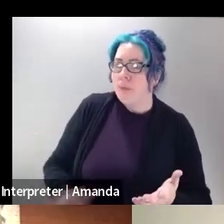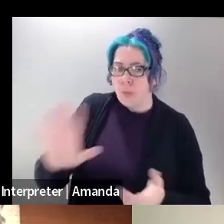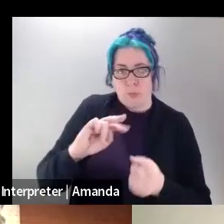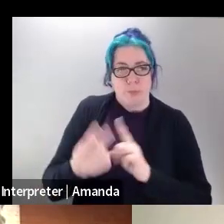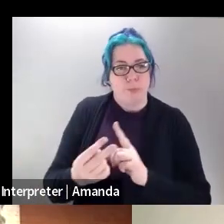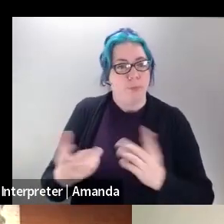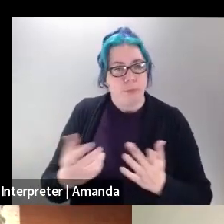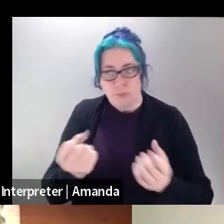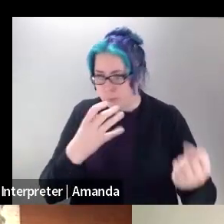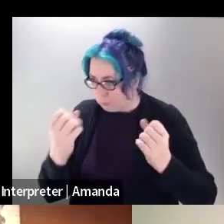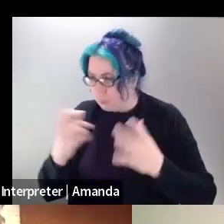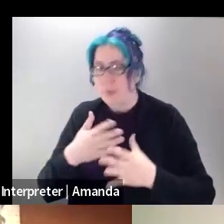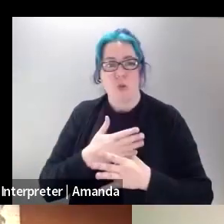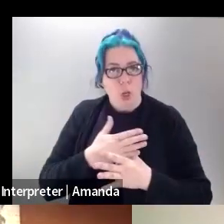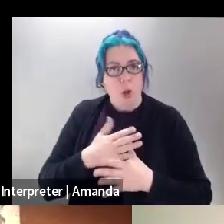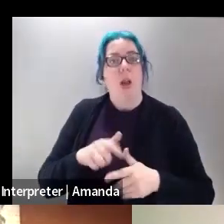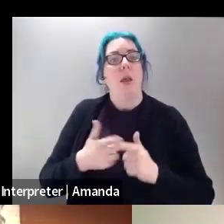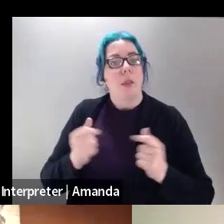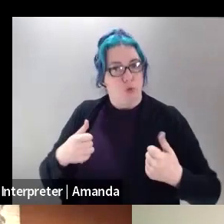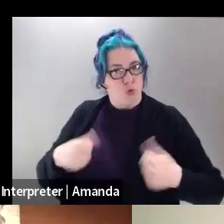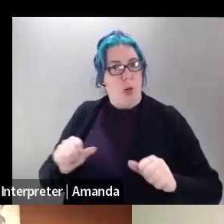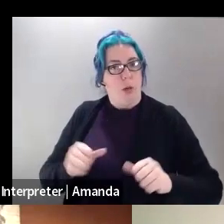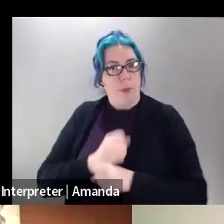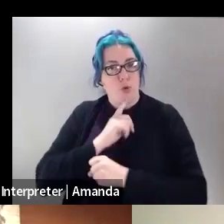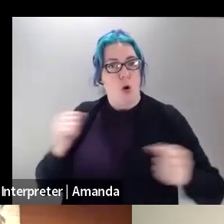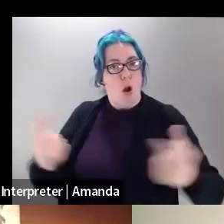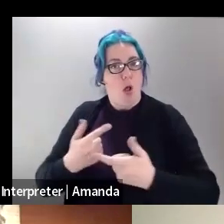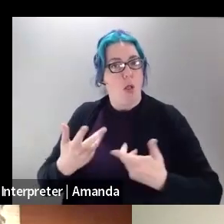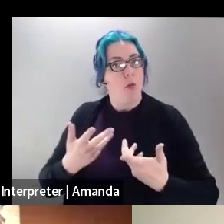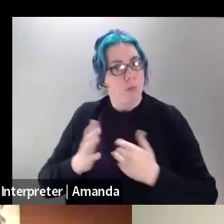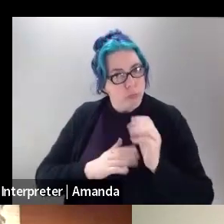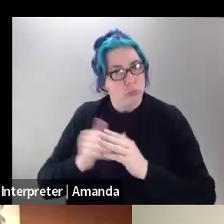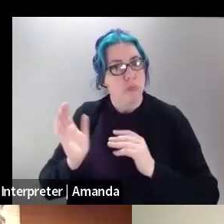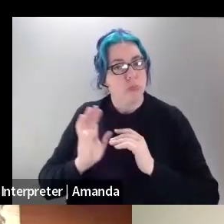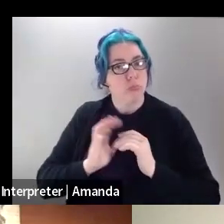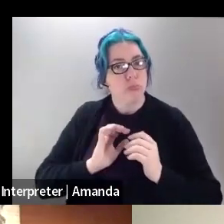of leveling conversation where we can all be in the room together talking about